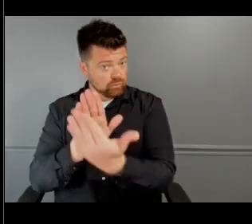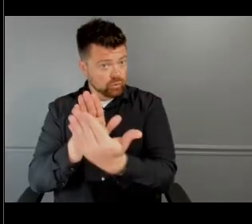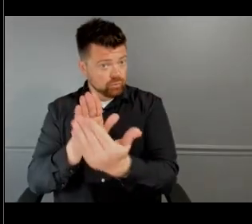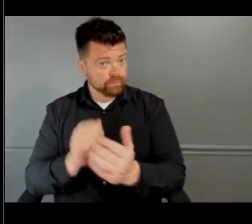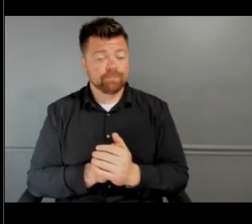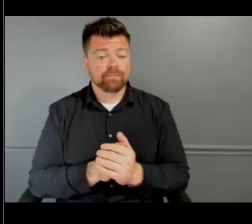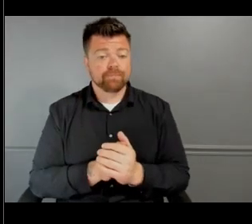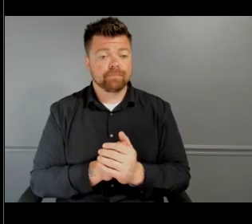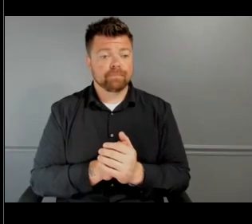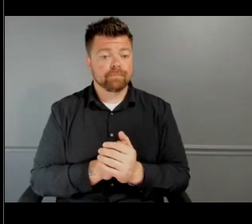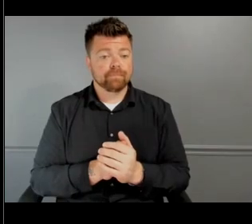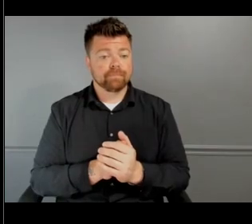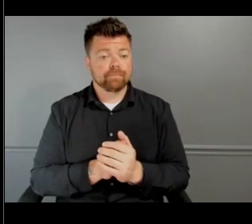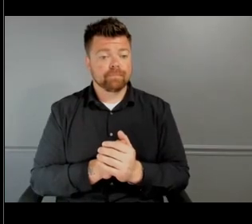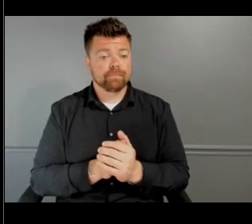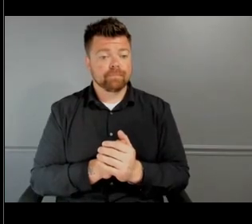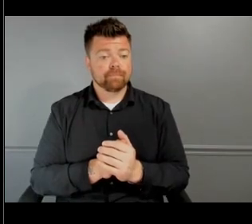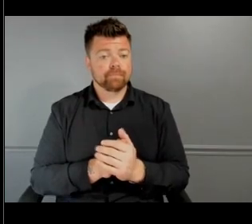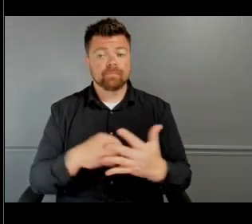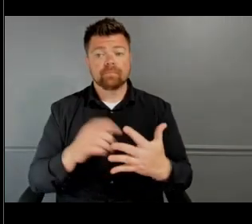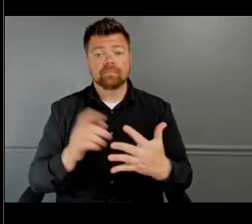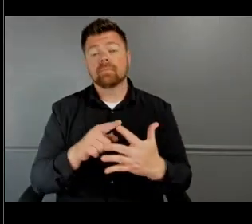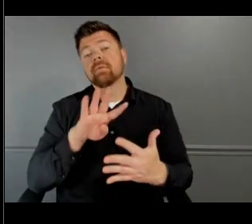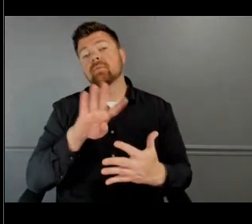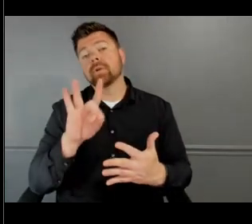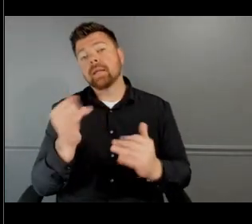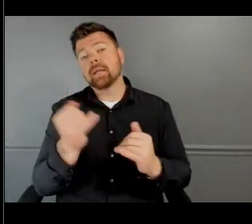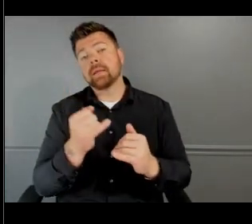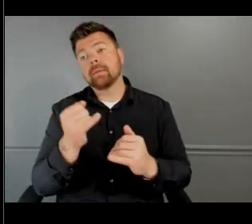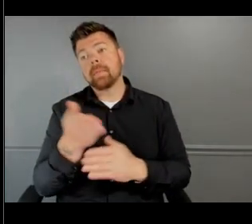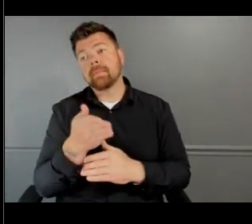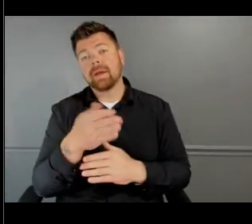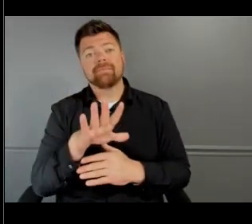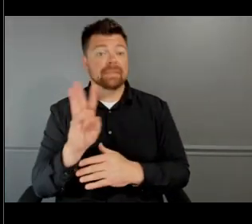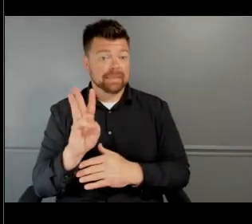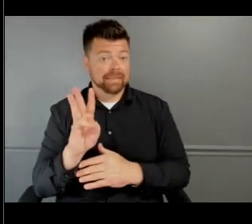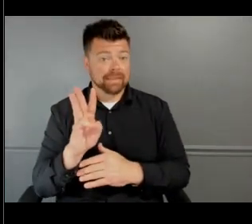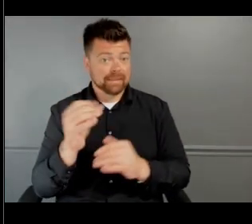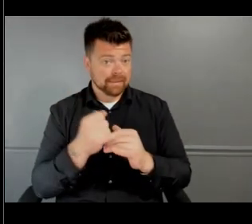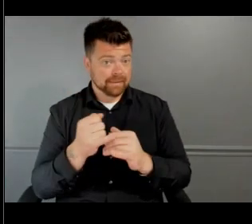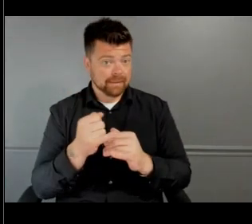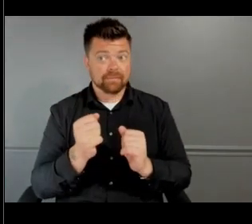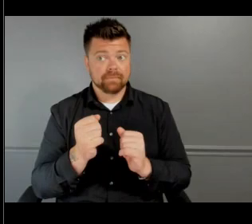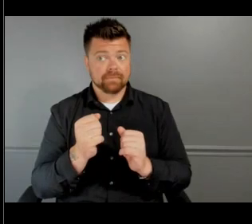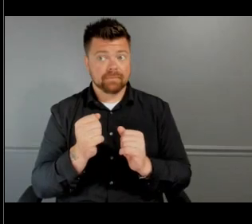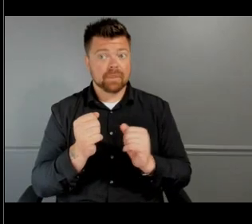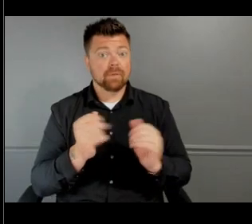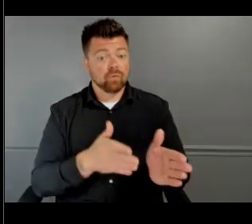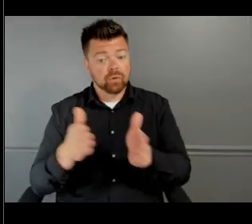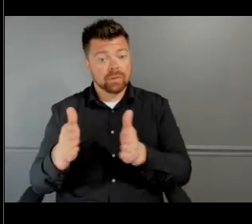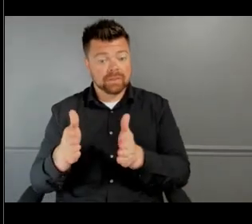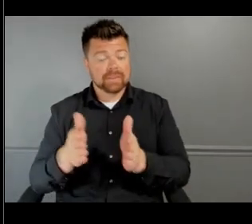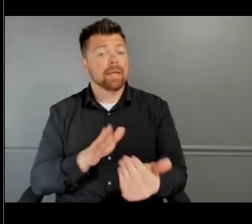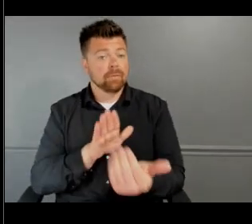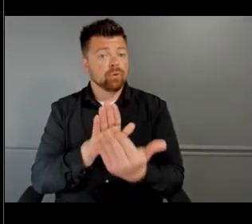a 48-inch by 56-inch for a side